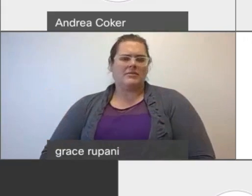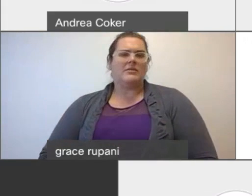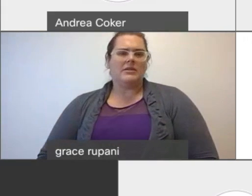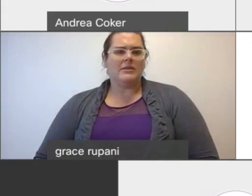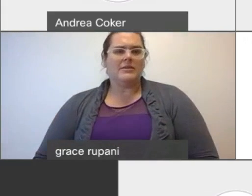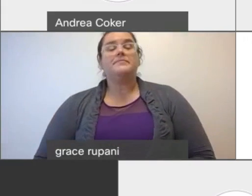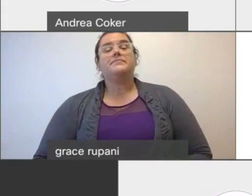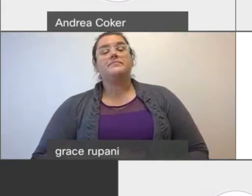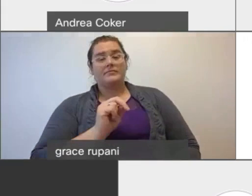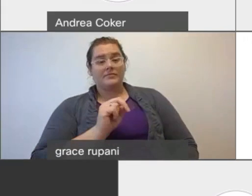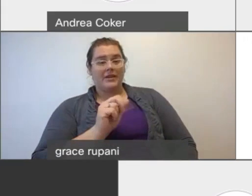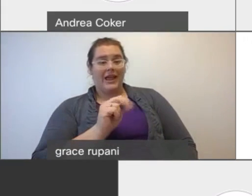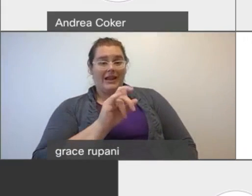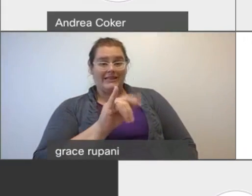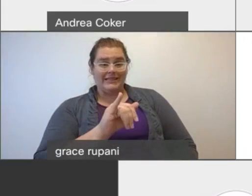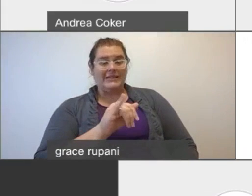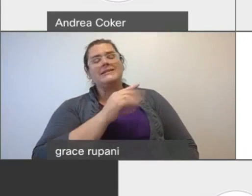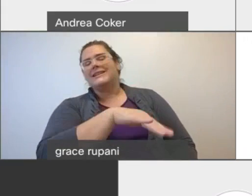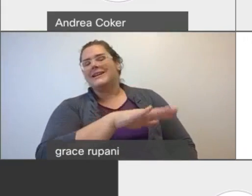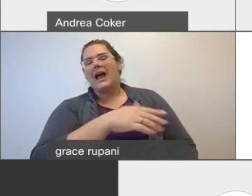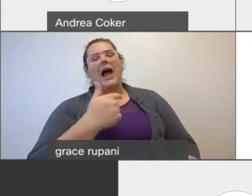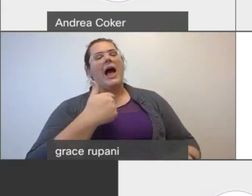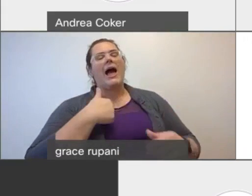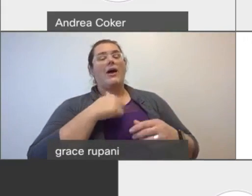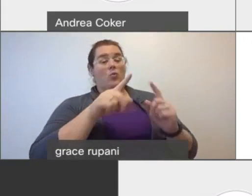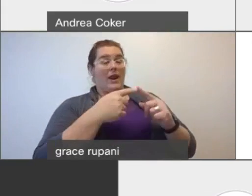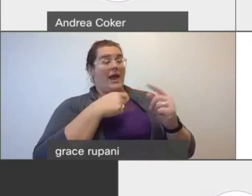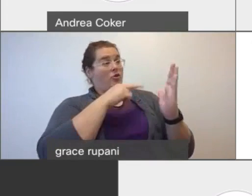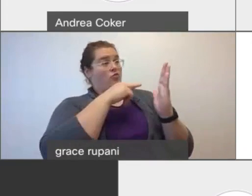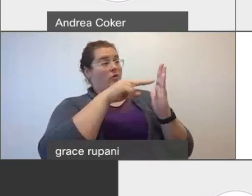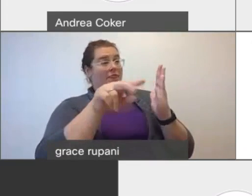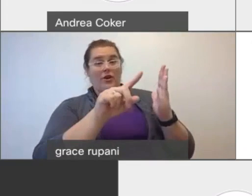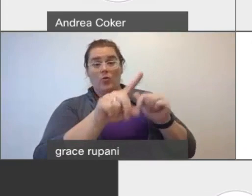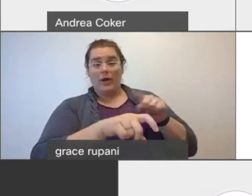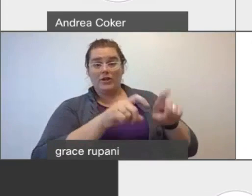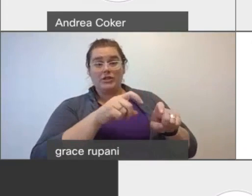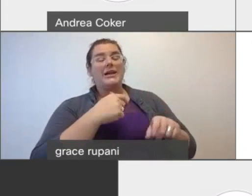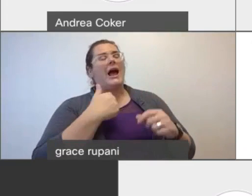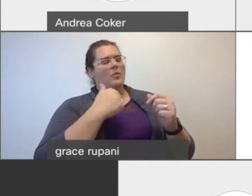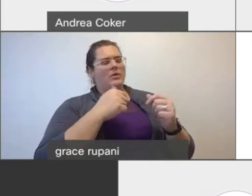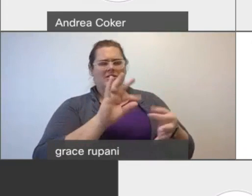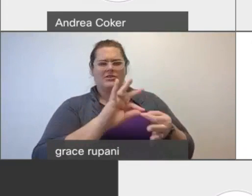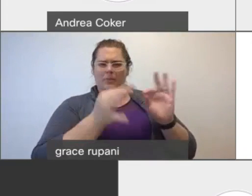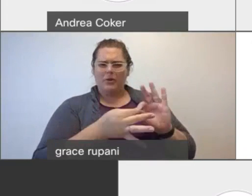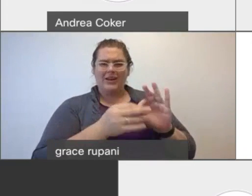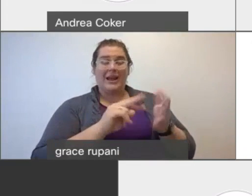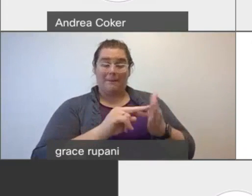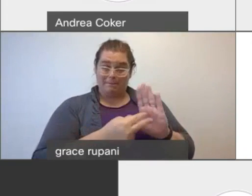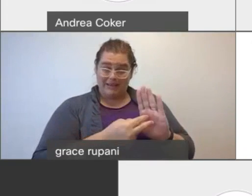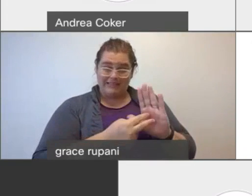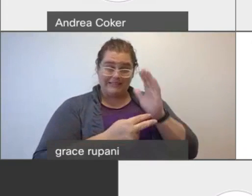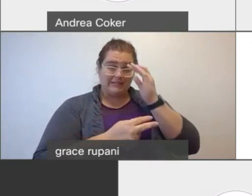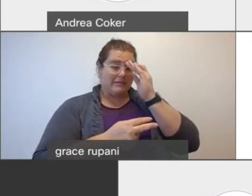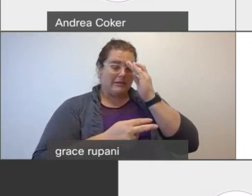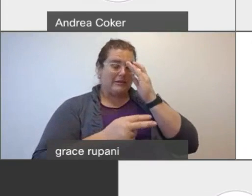I interpreted the question to mean, did we have family members as peers who could reach out to